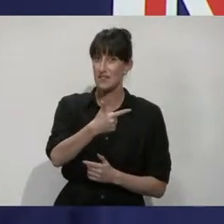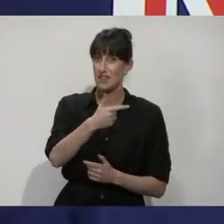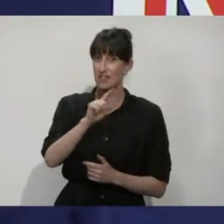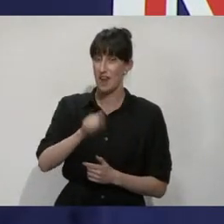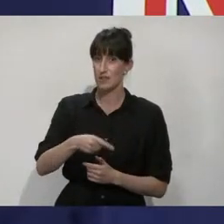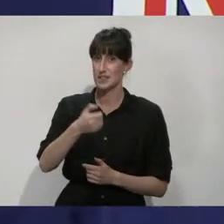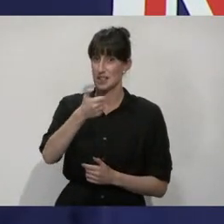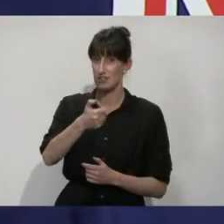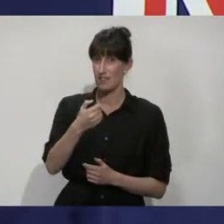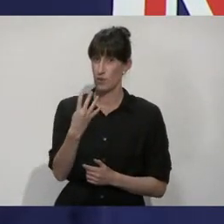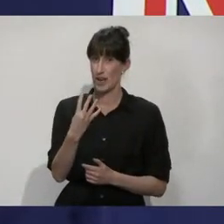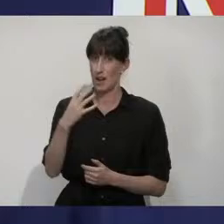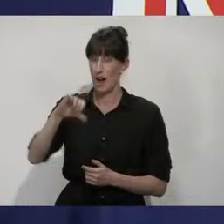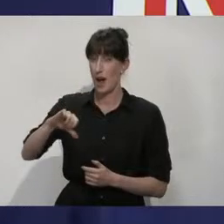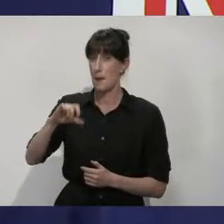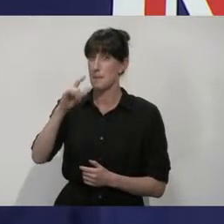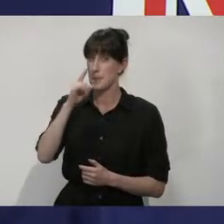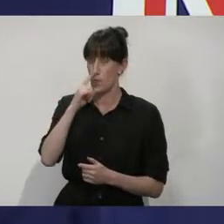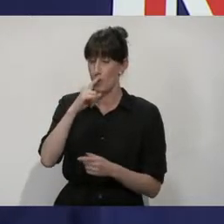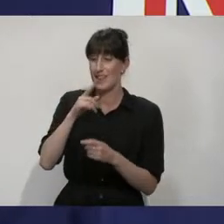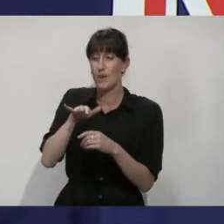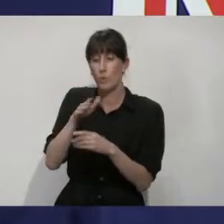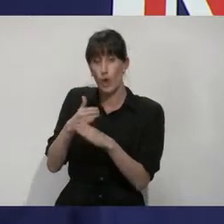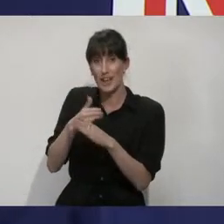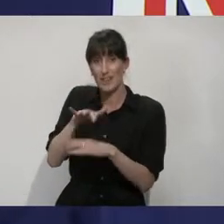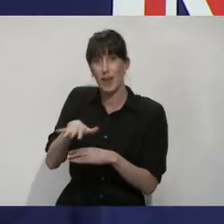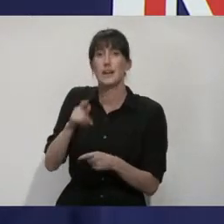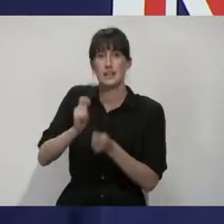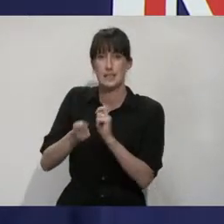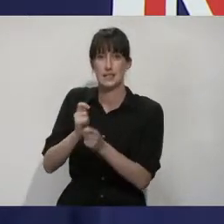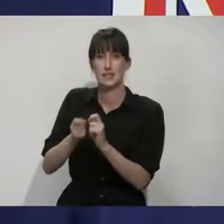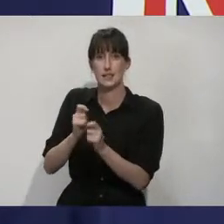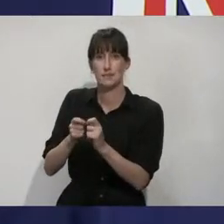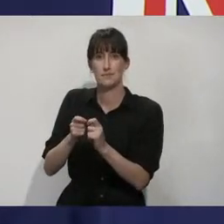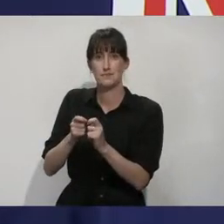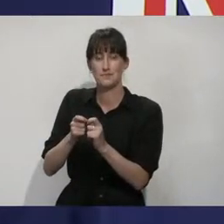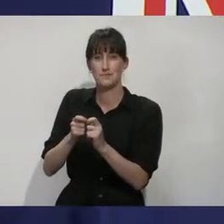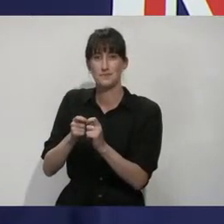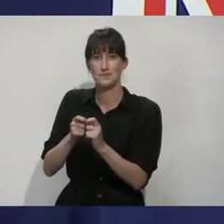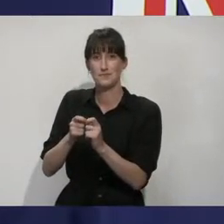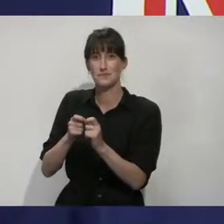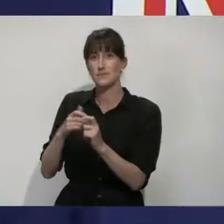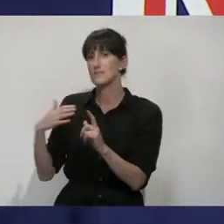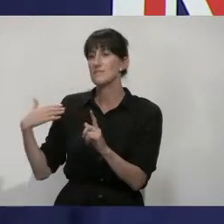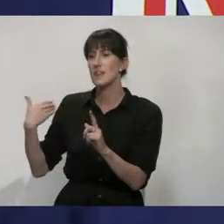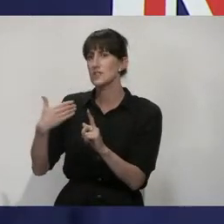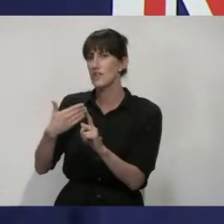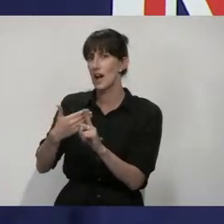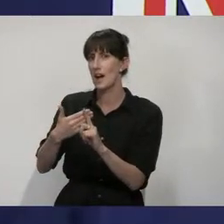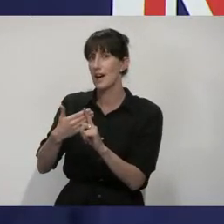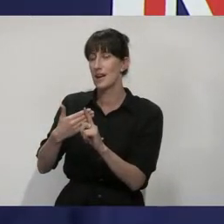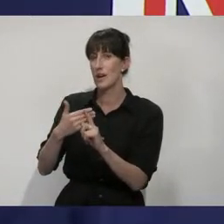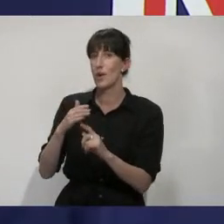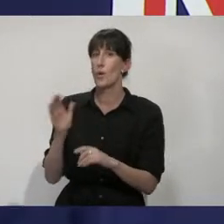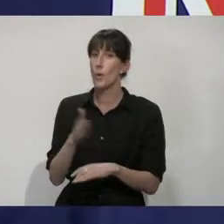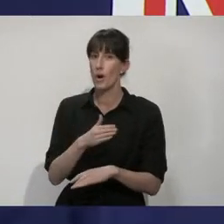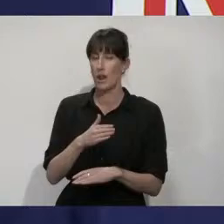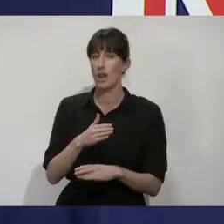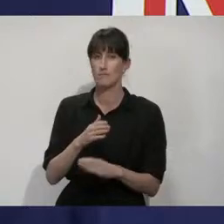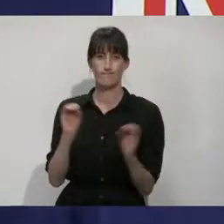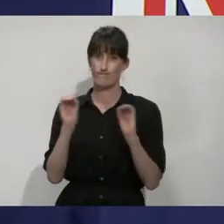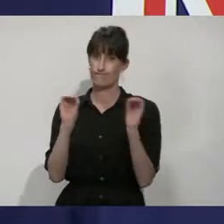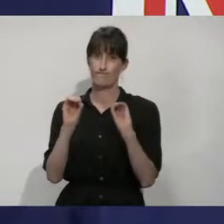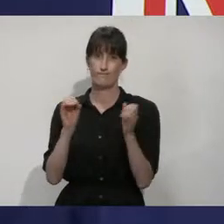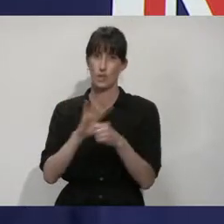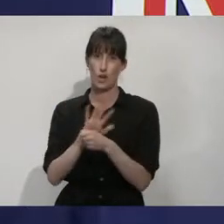7,649 workers have been tested at our airport and ports, all of them so far coming back negative. There was one worker at the Port of Auckland who tested